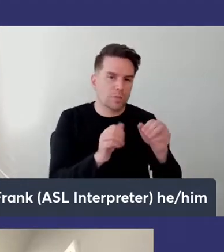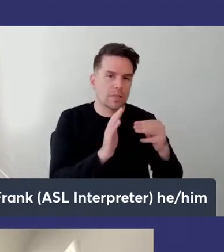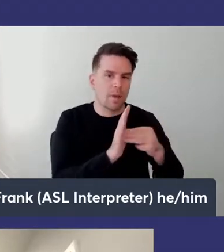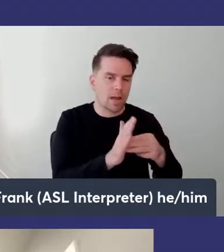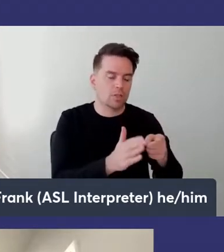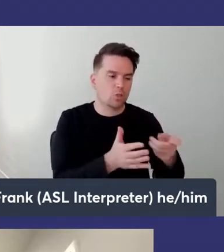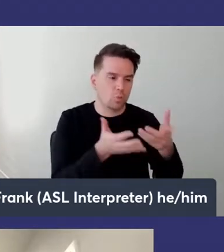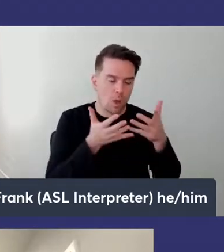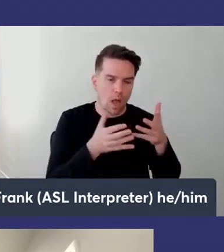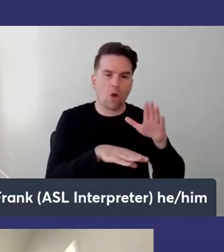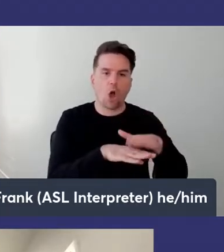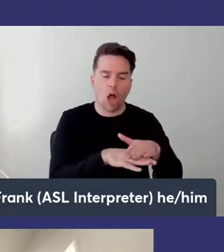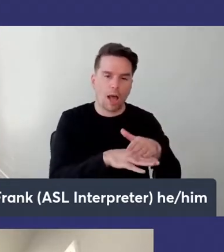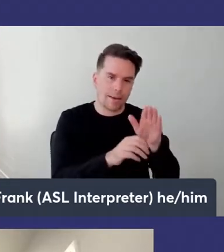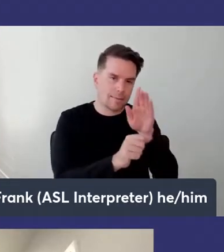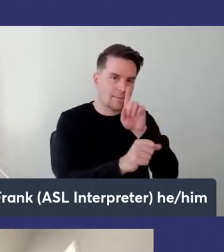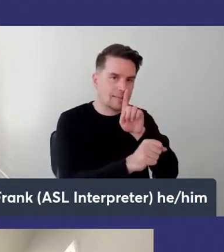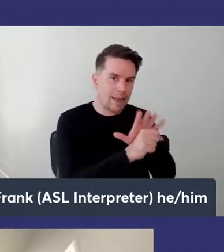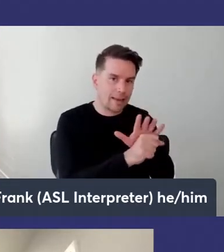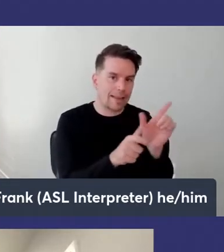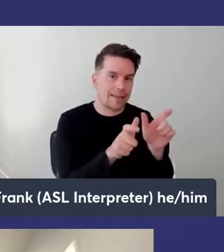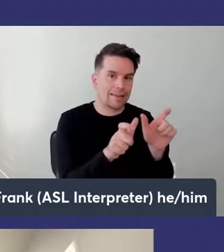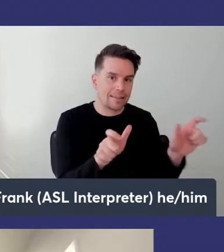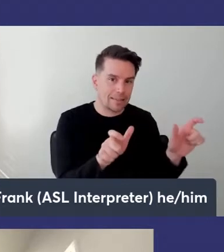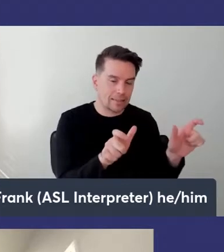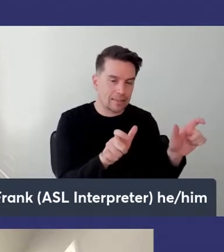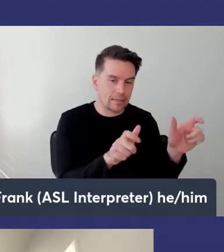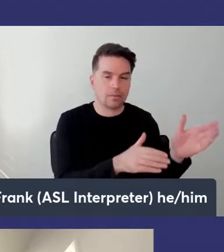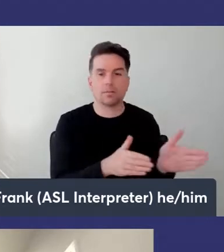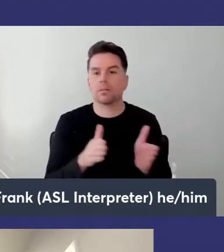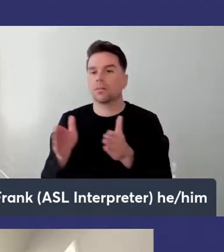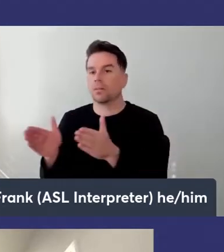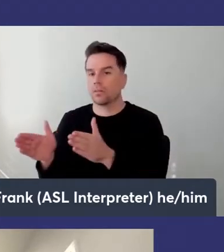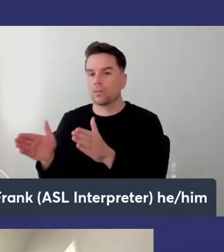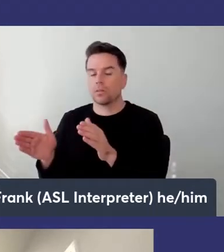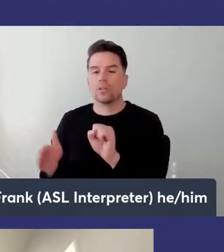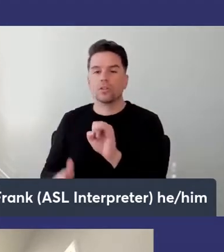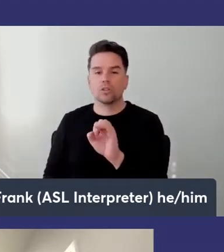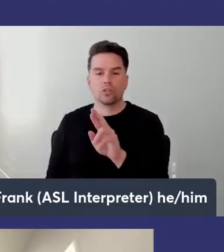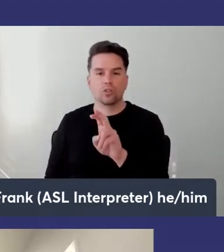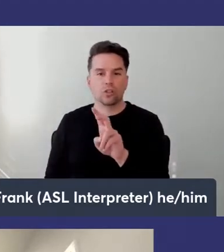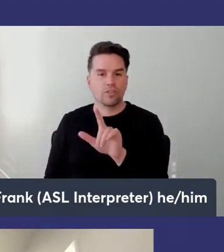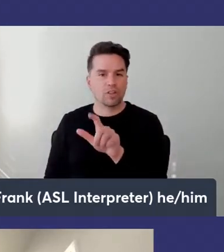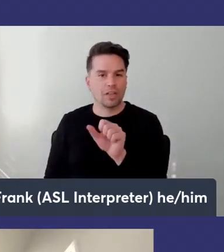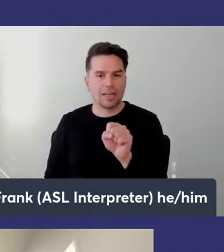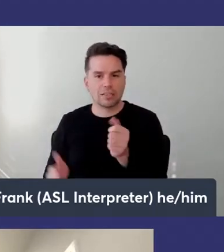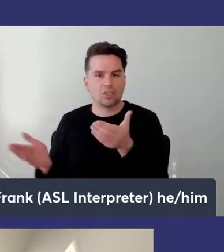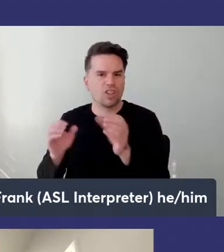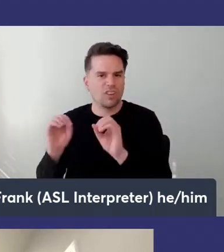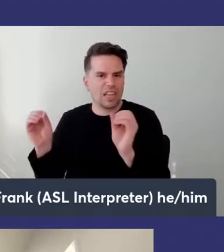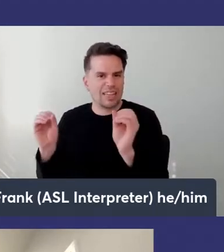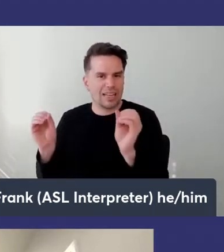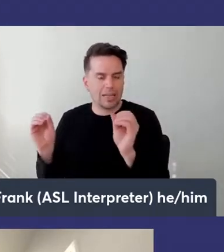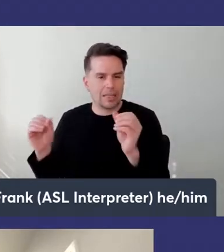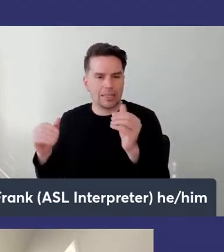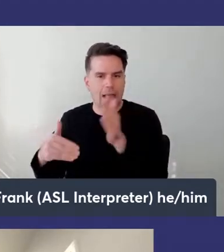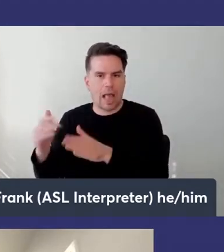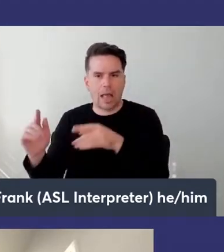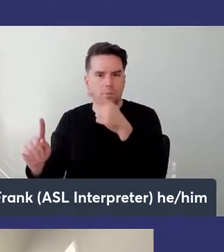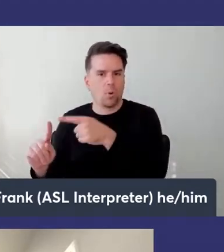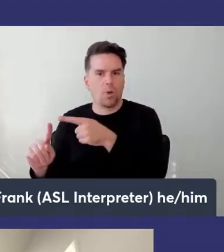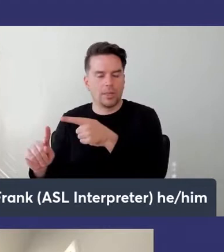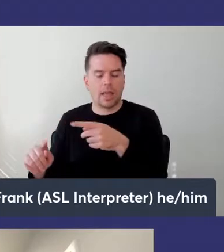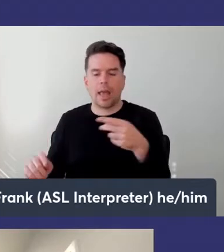dedicated instances, right? Like, and then you have serverless, where you're basically going like just creating serverless endpoints and only paying